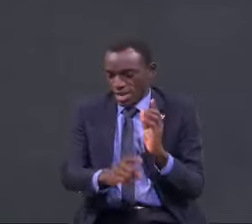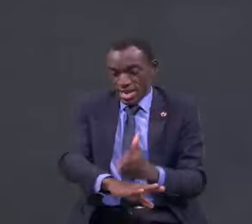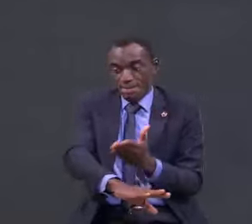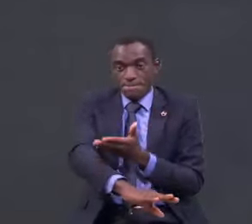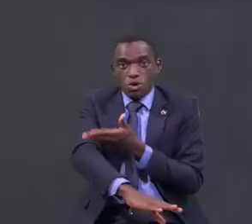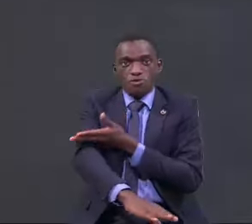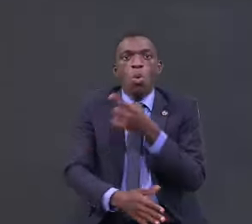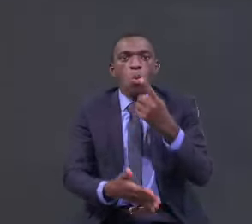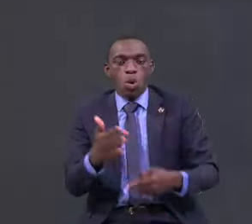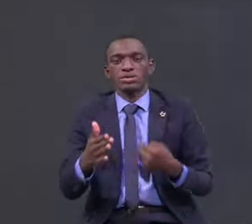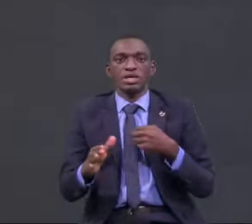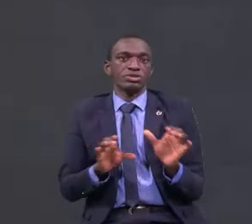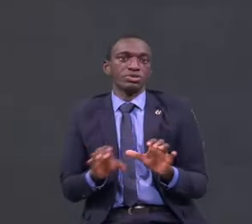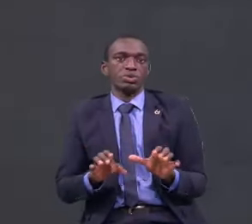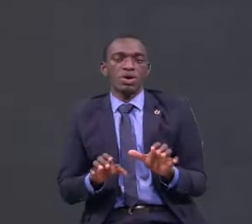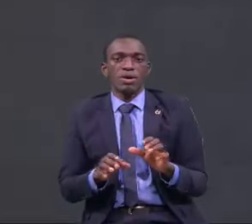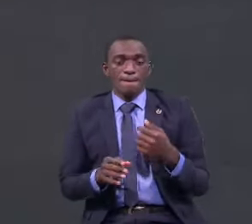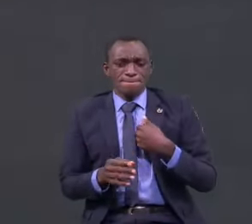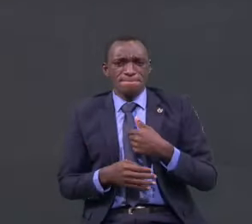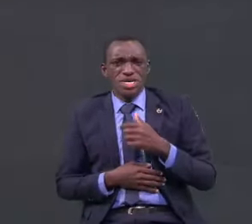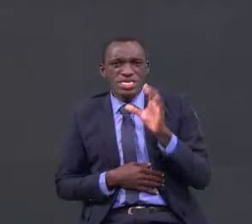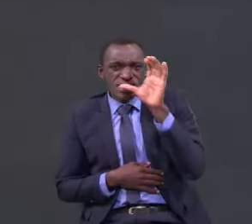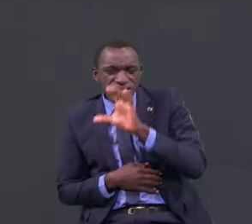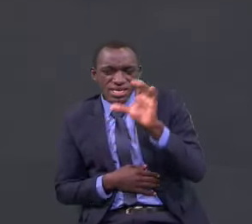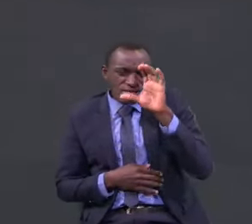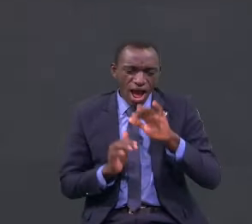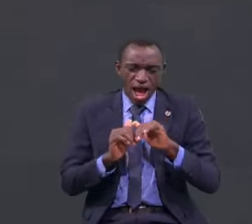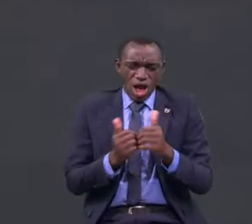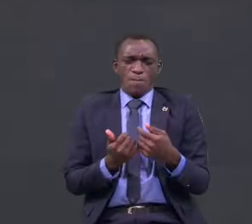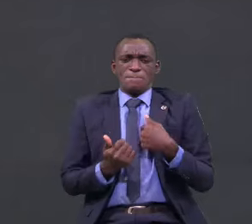I'm searching how to be a better person.